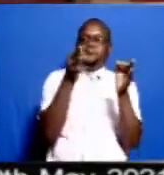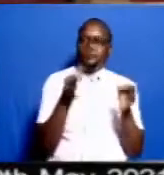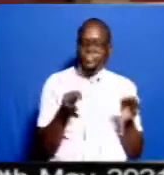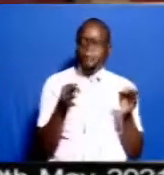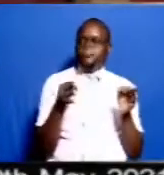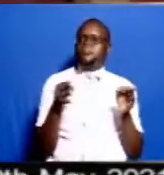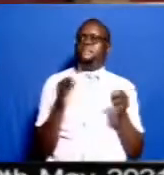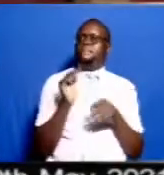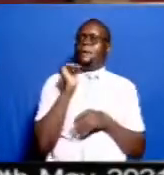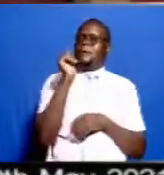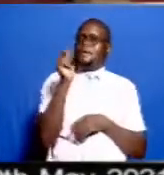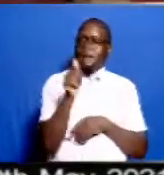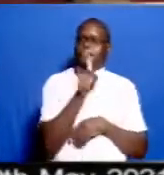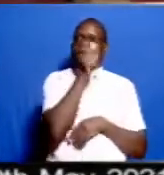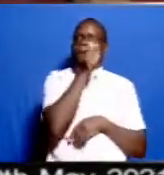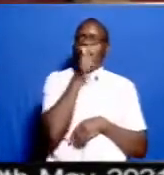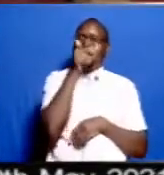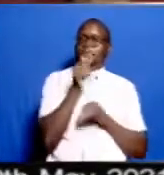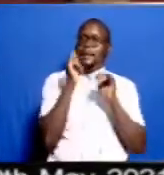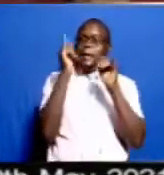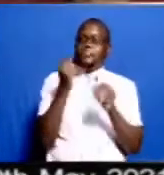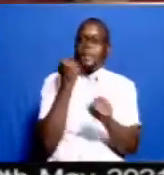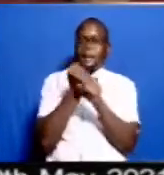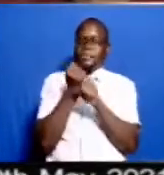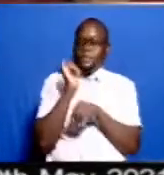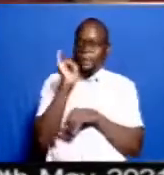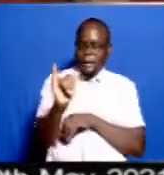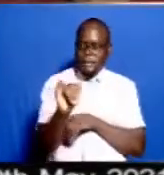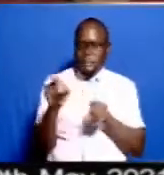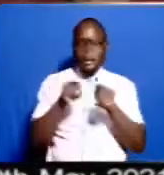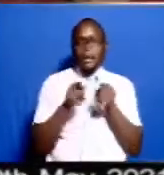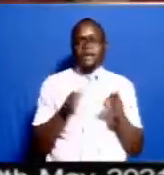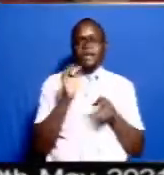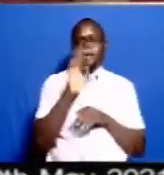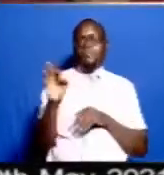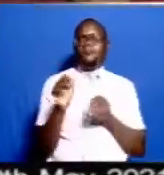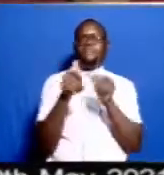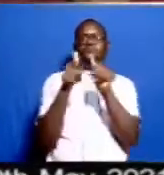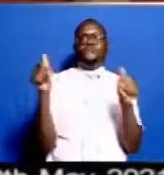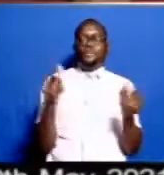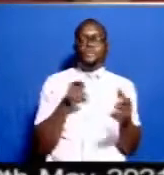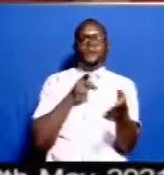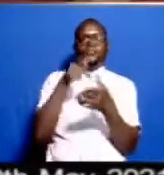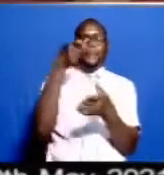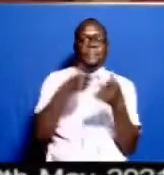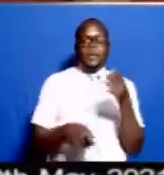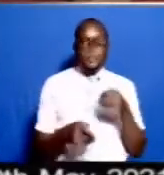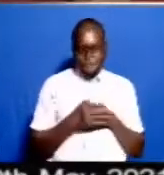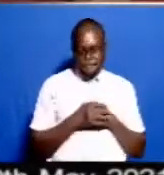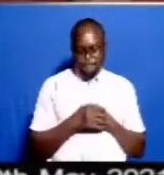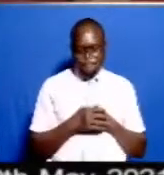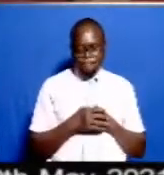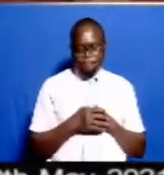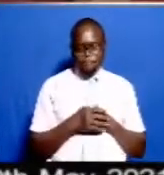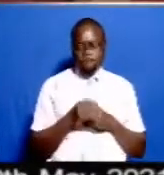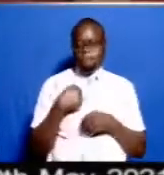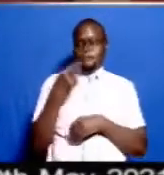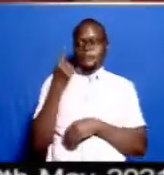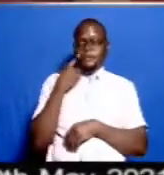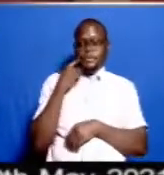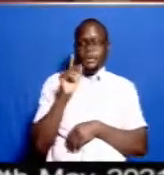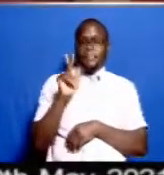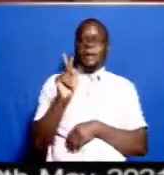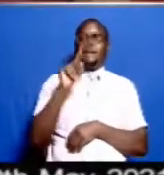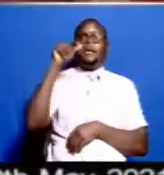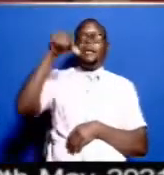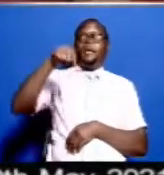itself. Private individuals could do it as a way of evading taxes. And if you look at Kenya